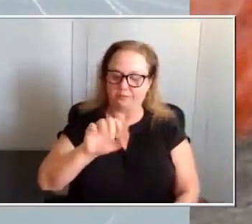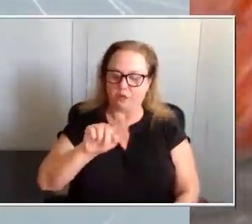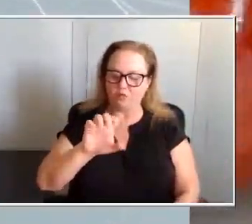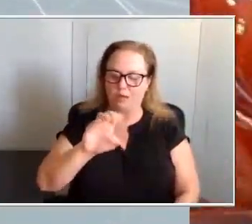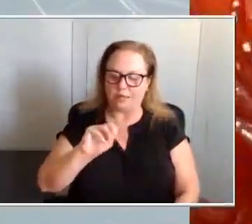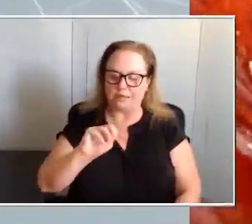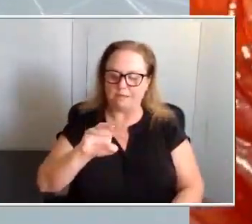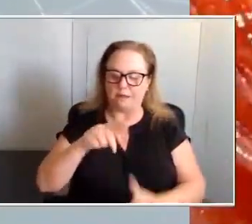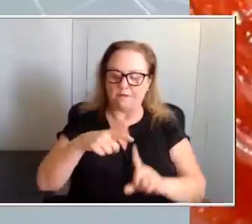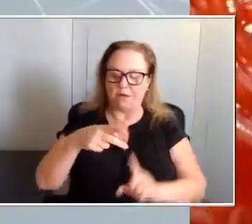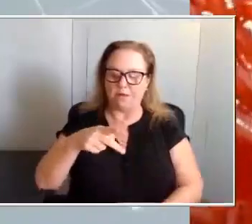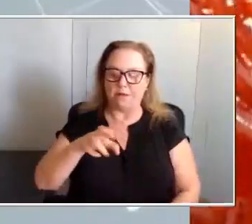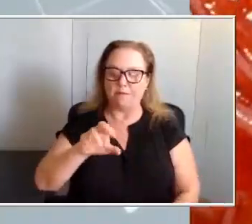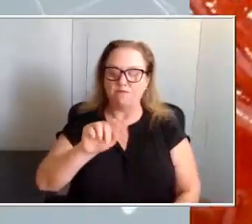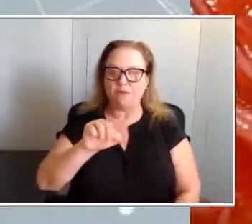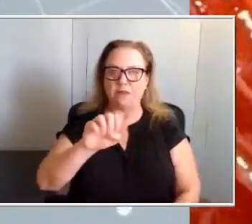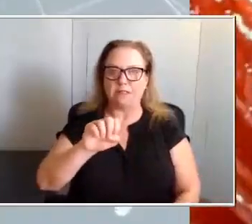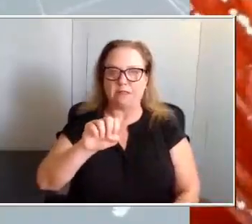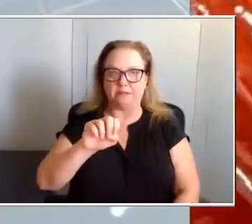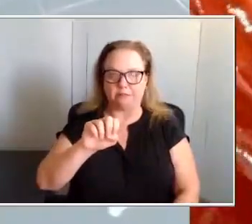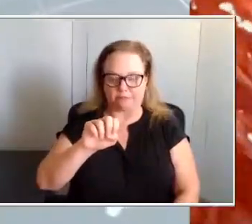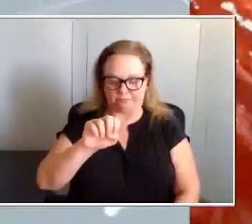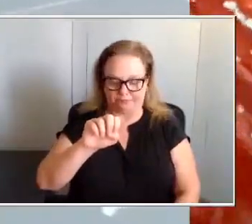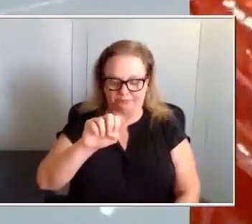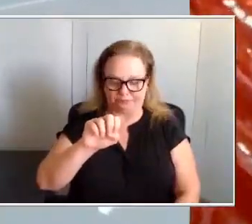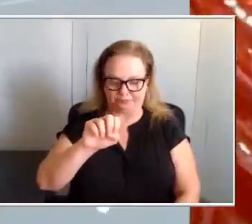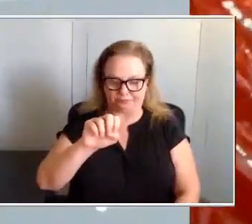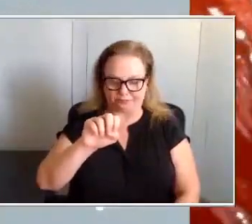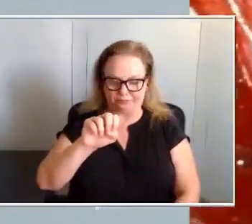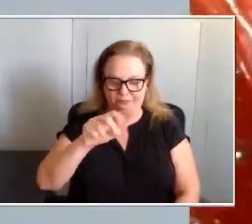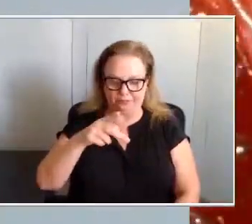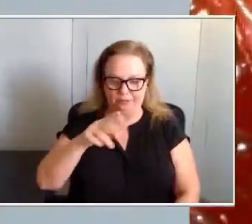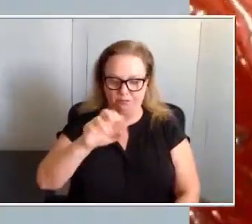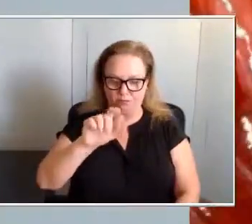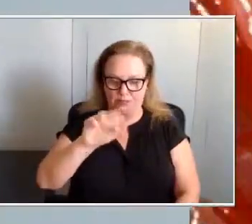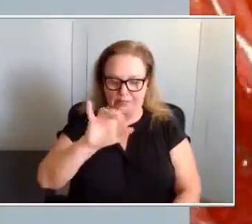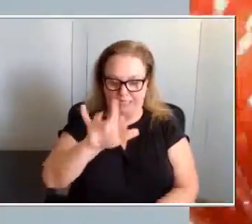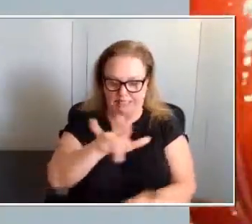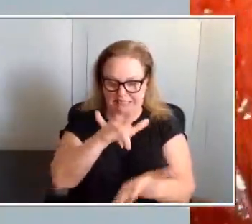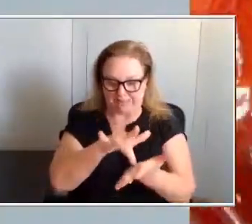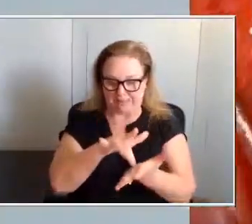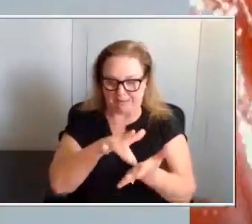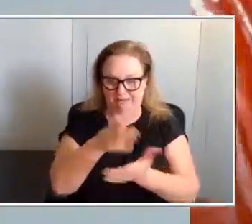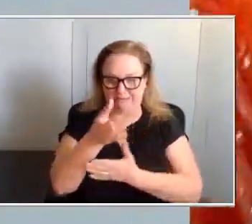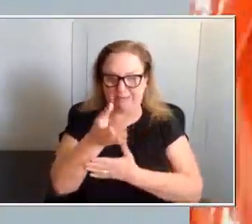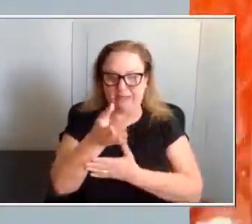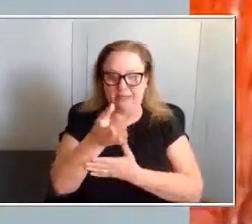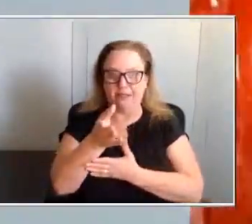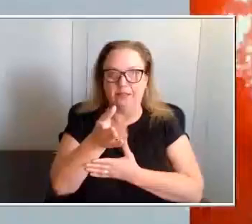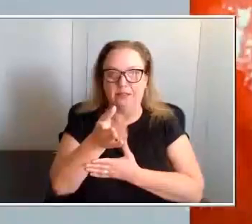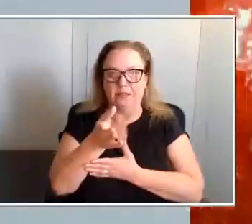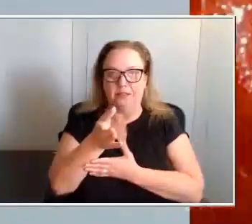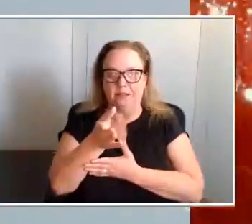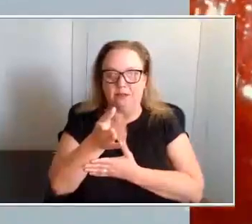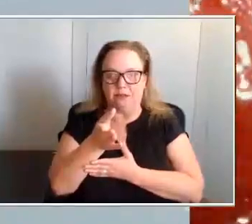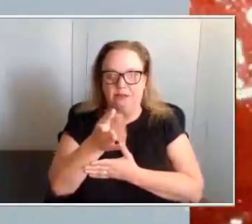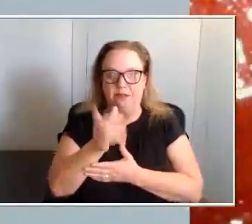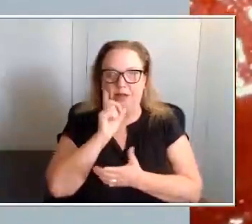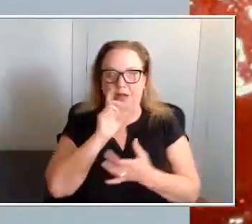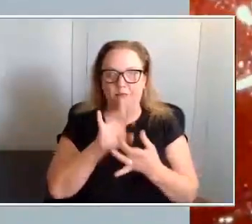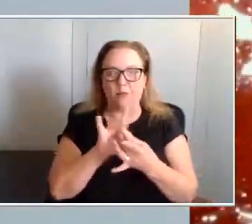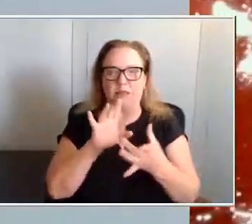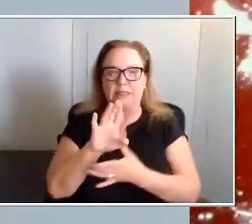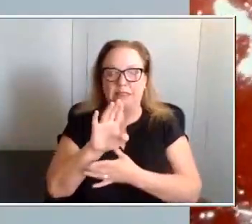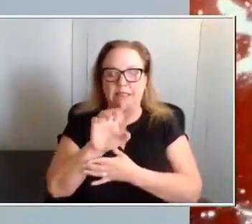is the part that's kind of hanging down in the middle of the field. What I'm doing at this part is releasing the bladder